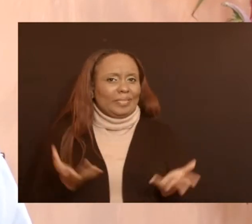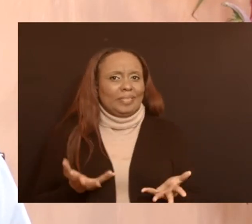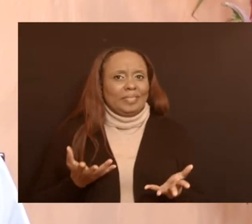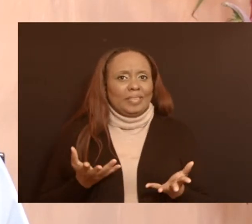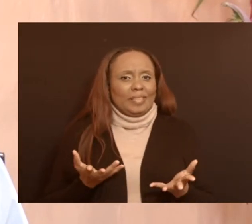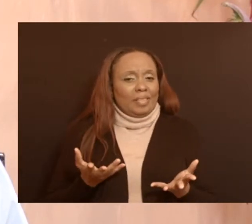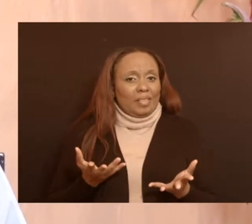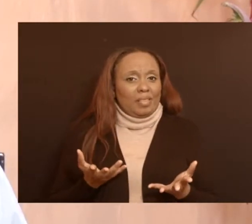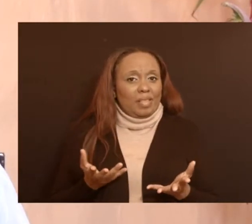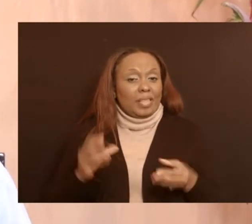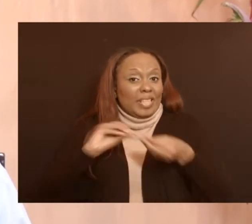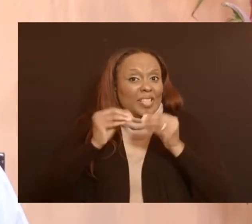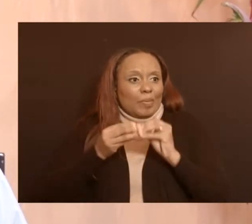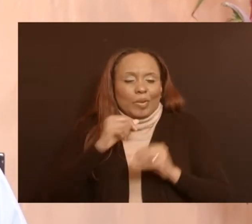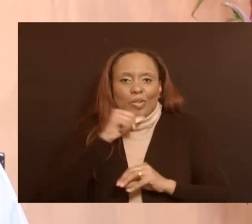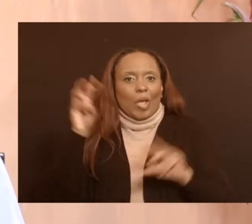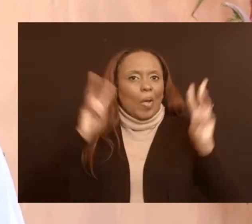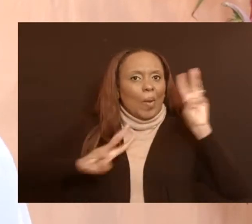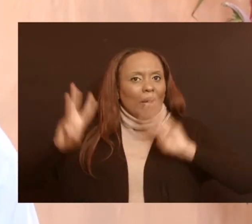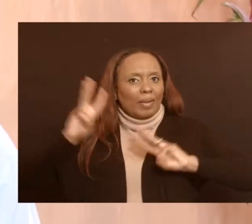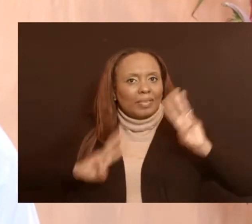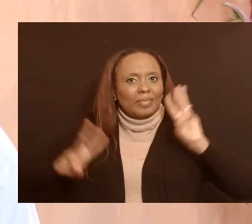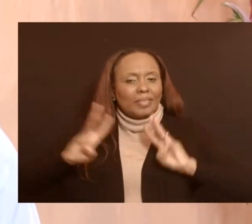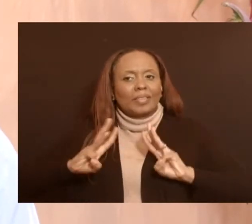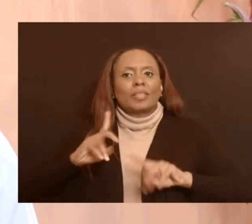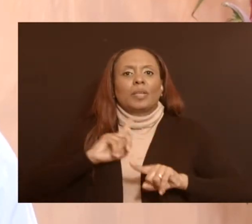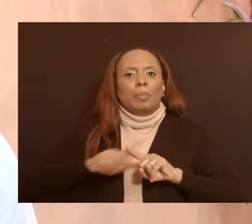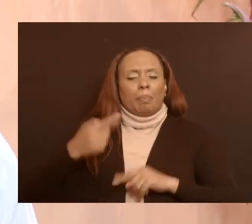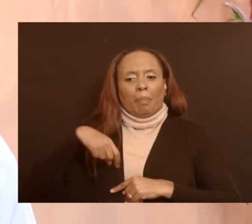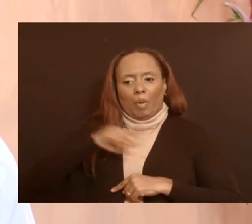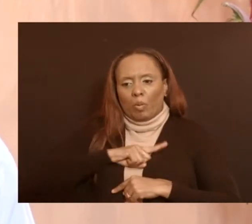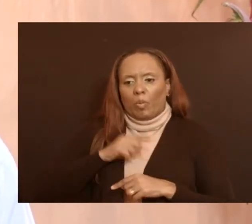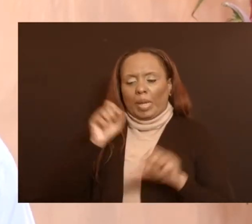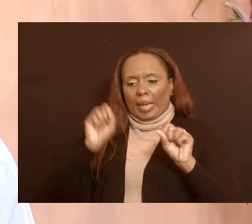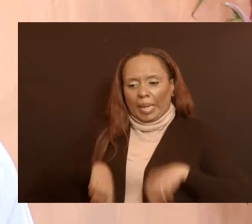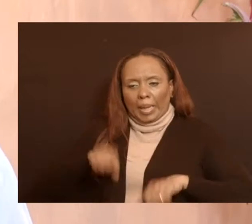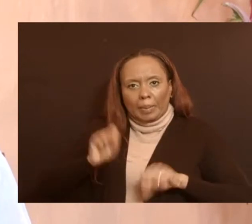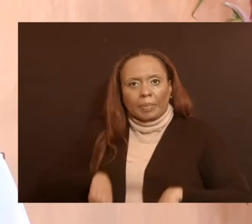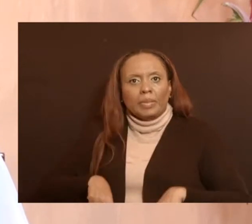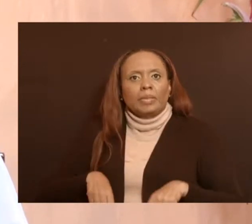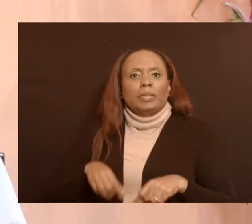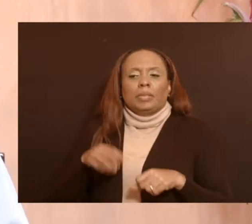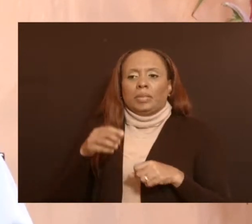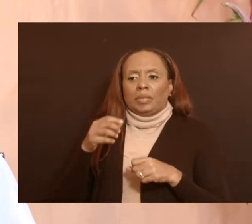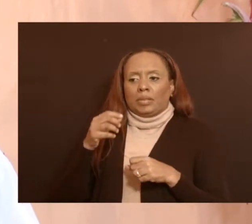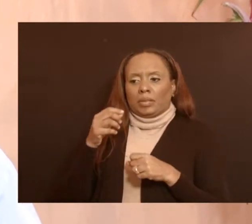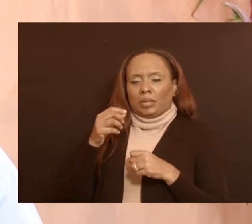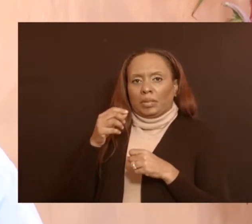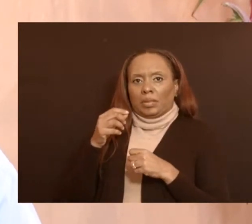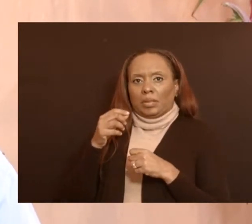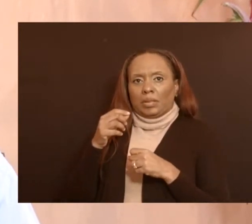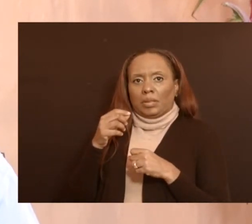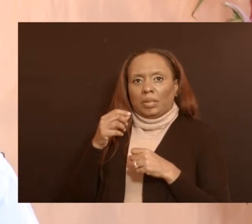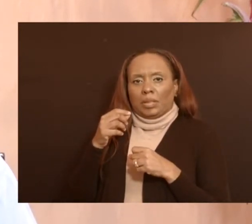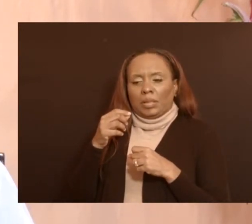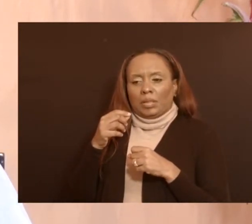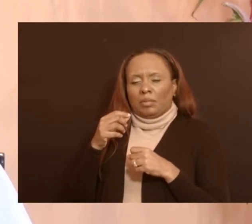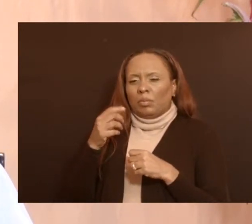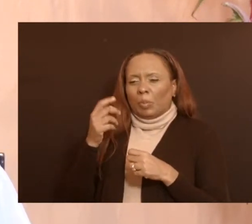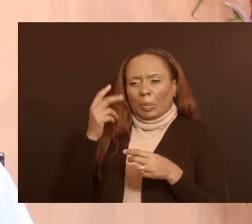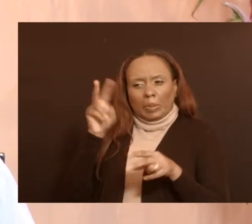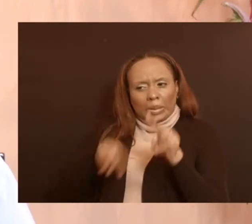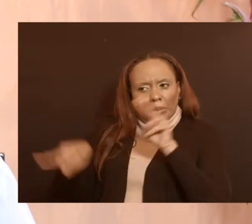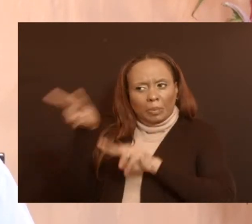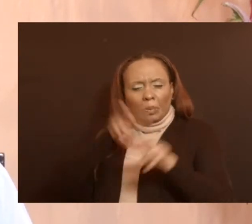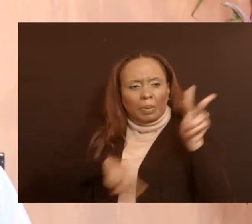the deductions that we've been able to make as a result of what we're seeing, which is that people have started to get